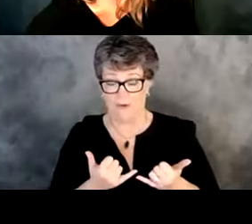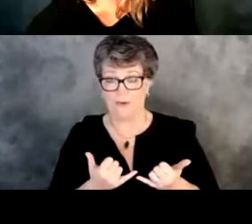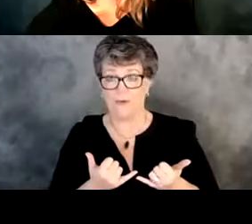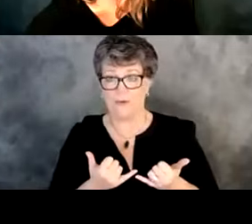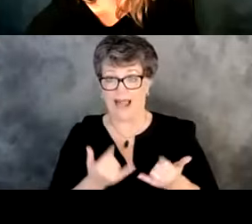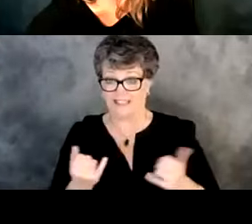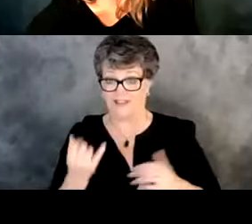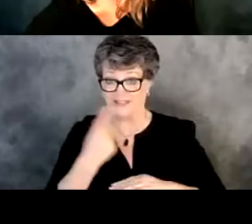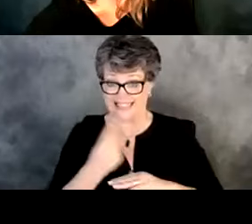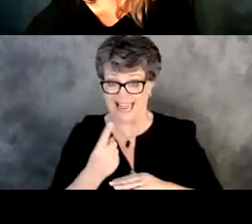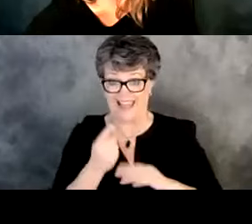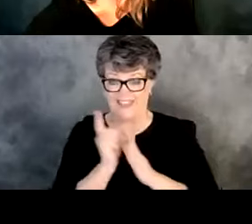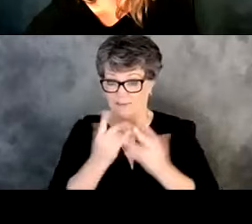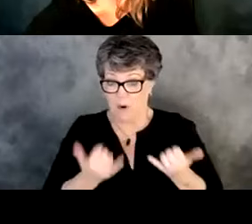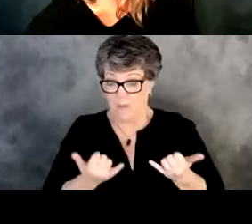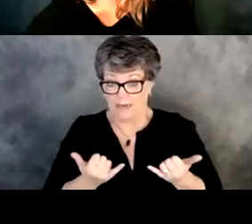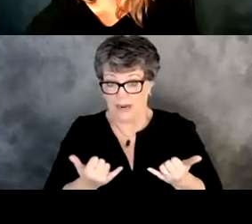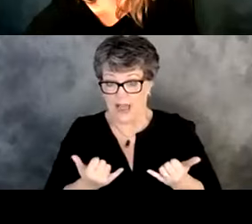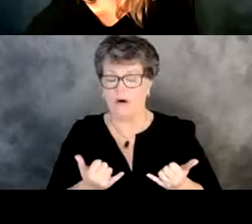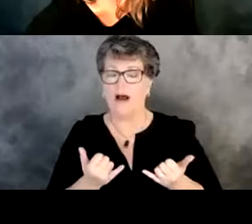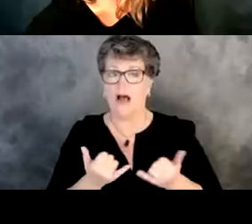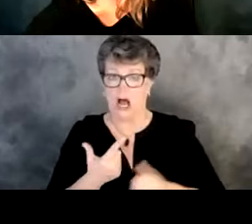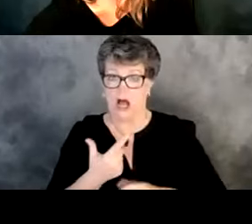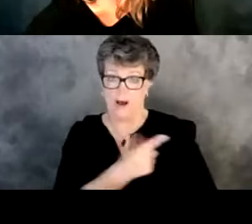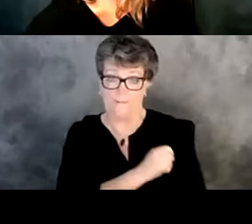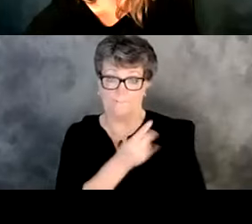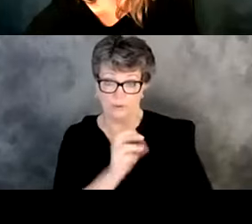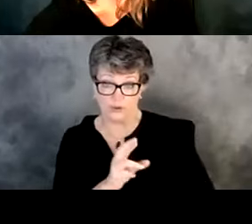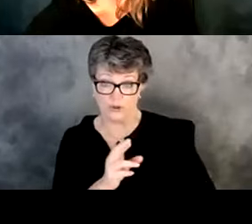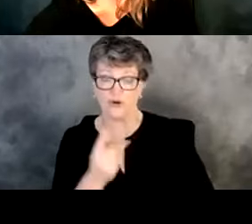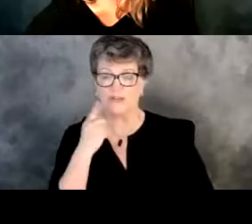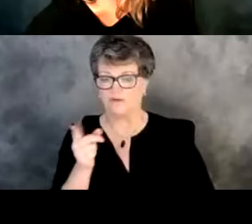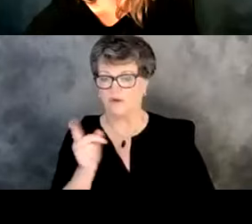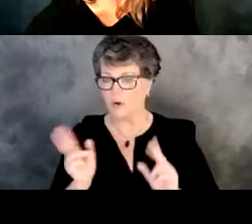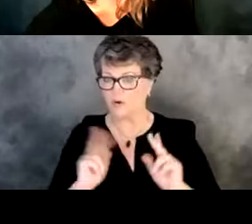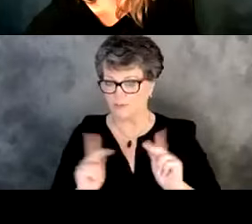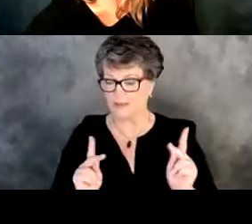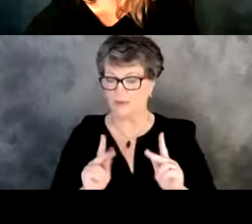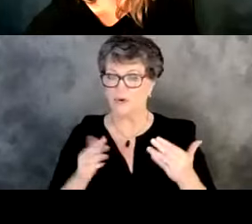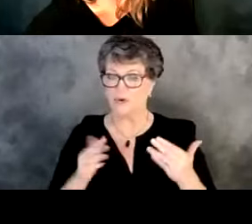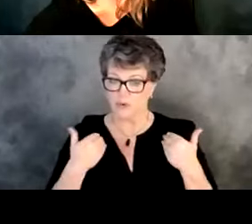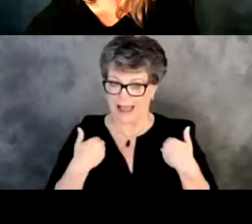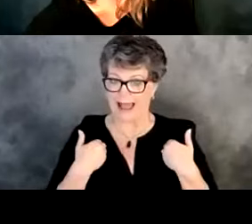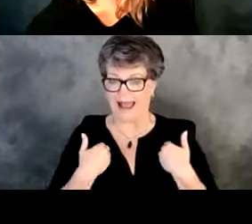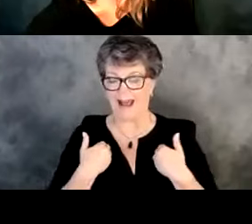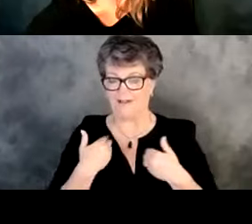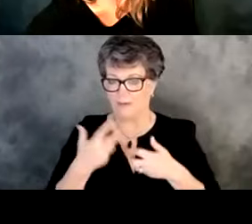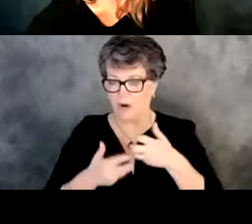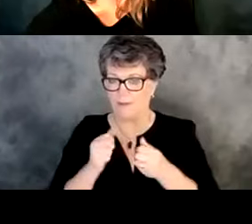today, at this very moment, that's the approval that's come through, is for those who are immunocompromised.